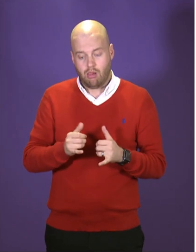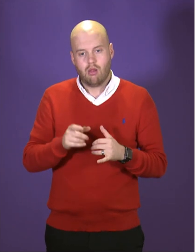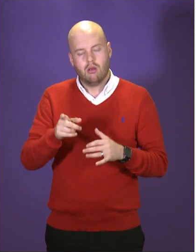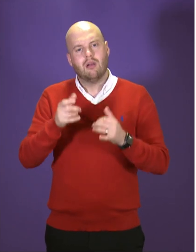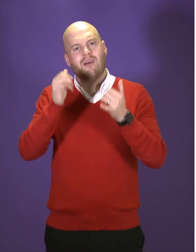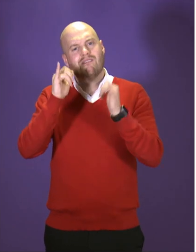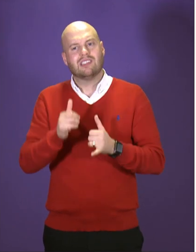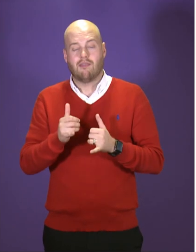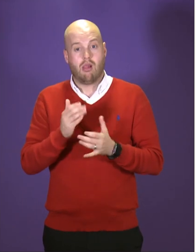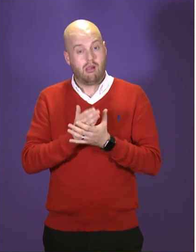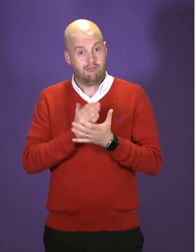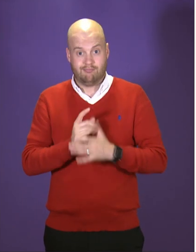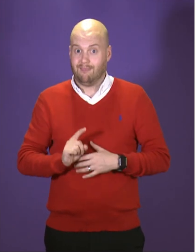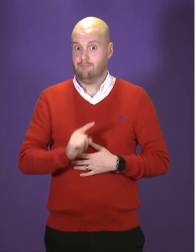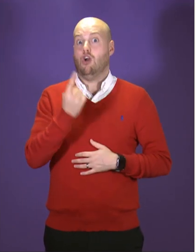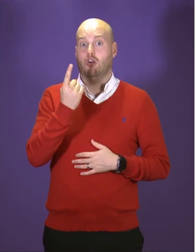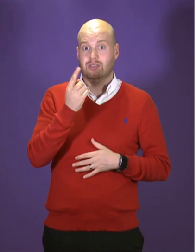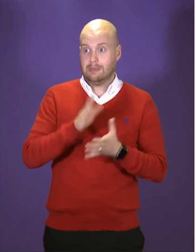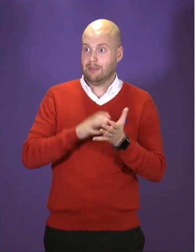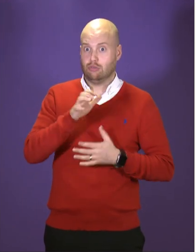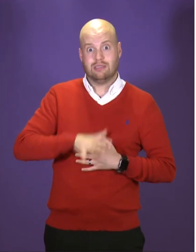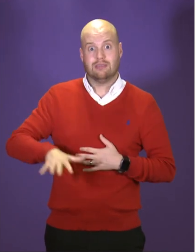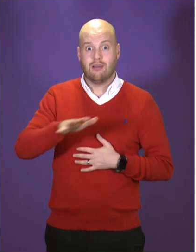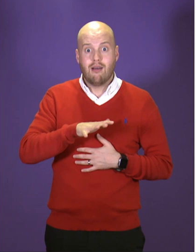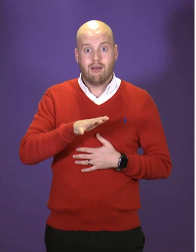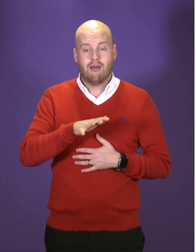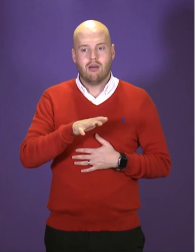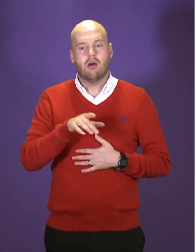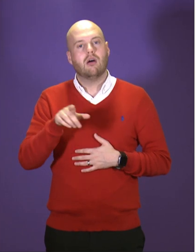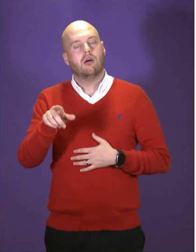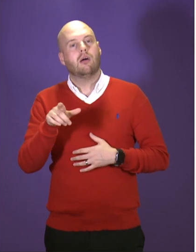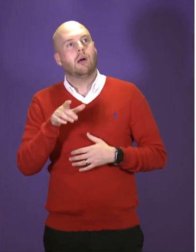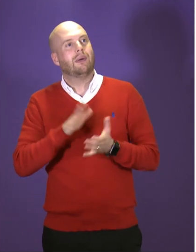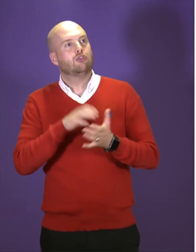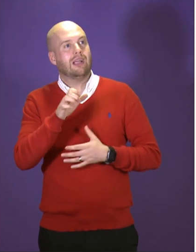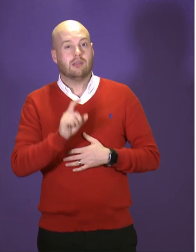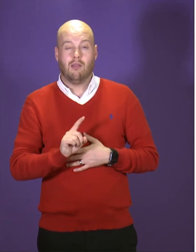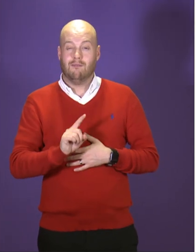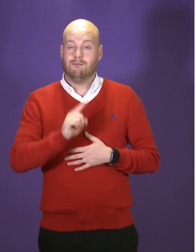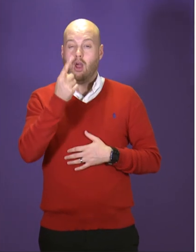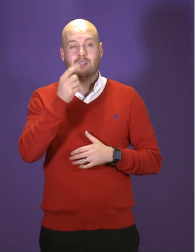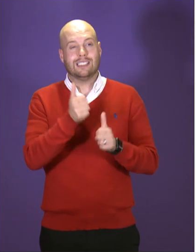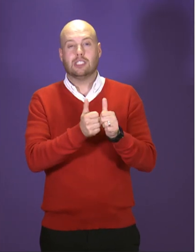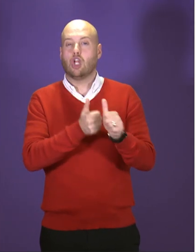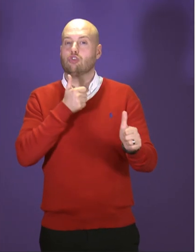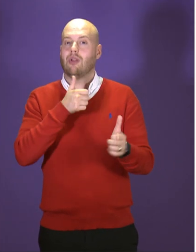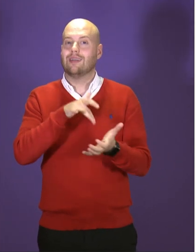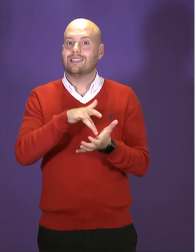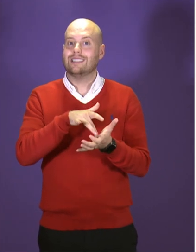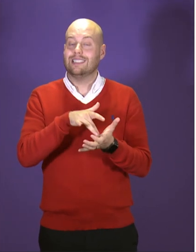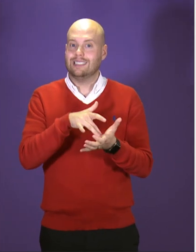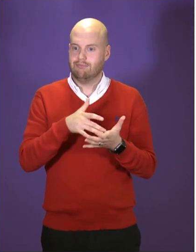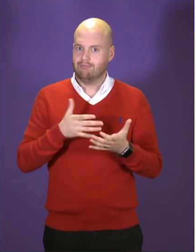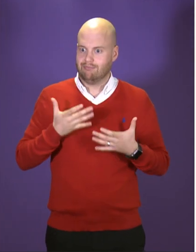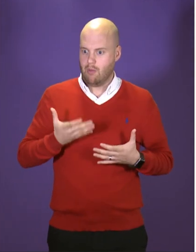a festival of firsts, in a city that was the first industrial modern city. Alex Poots, now director